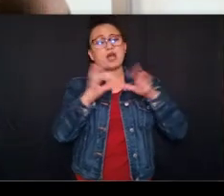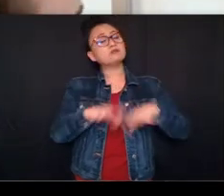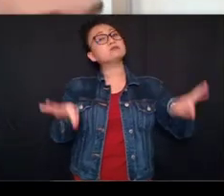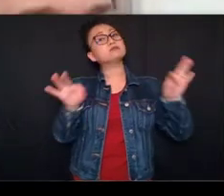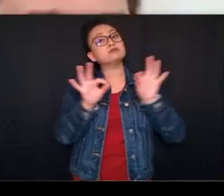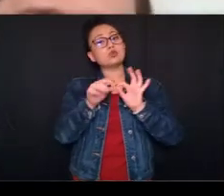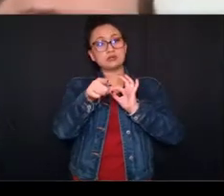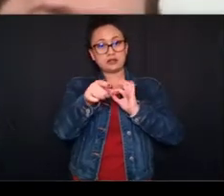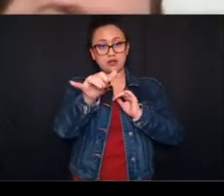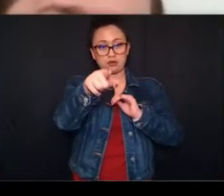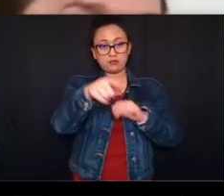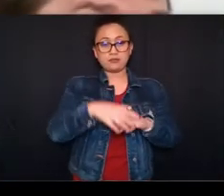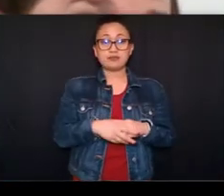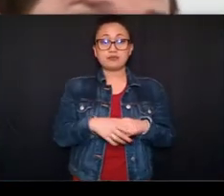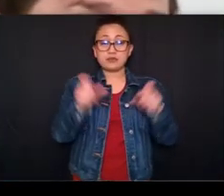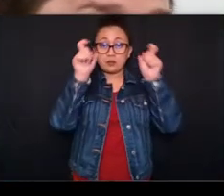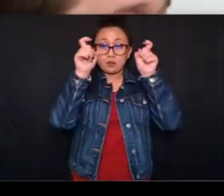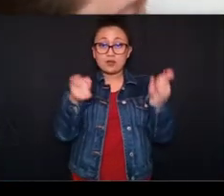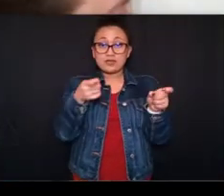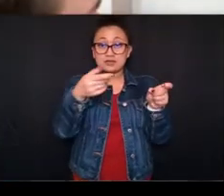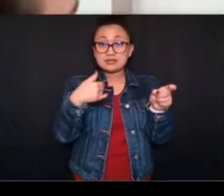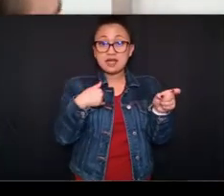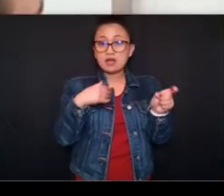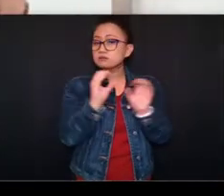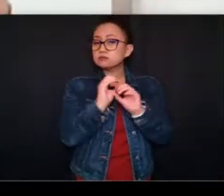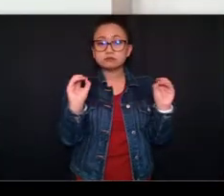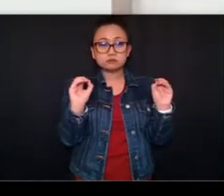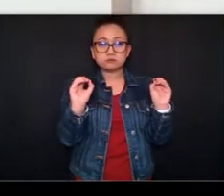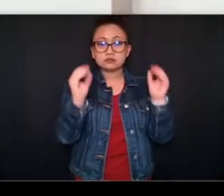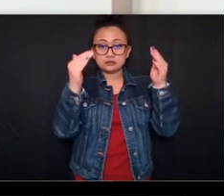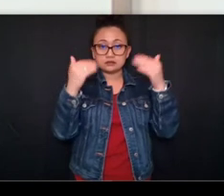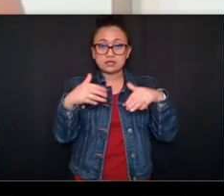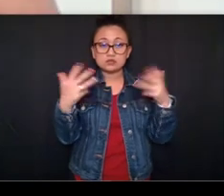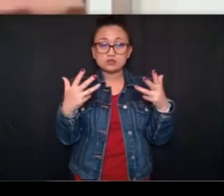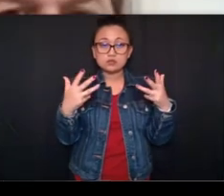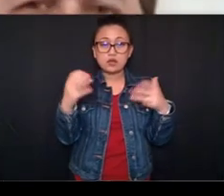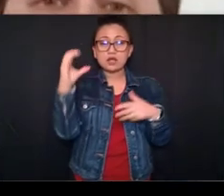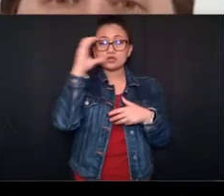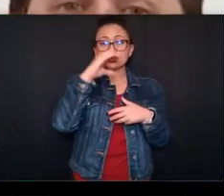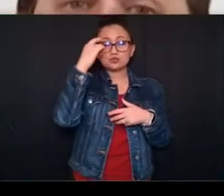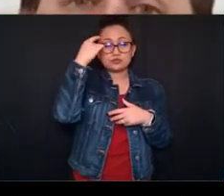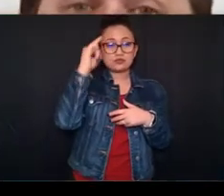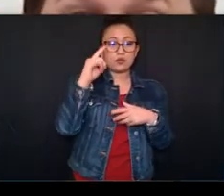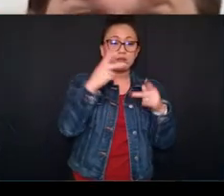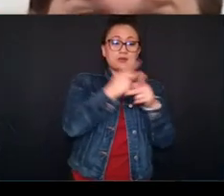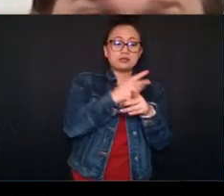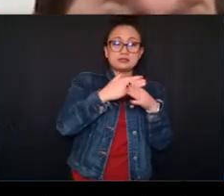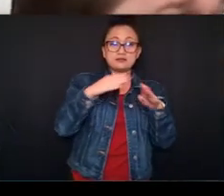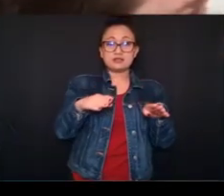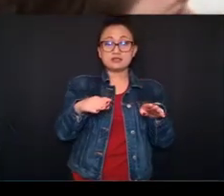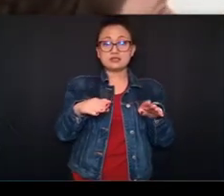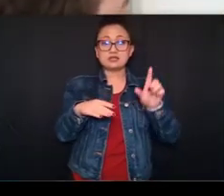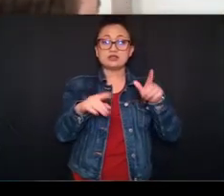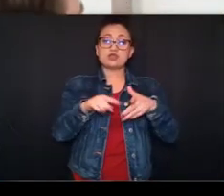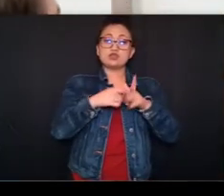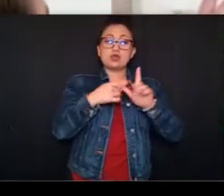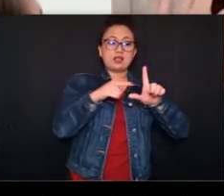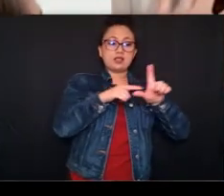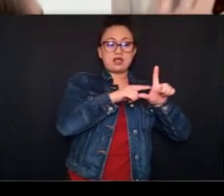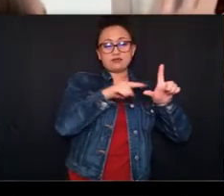We first look for parentheses. We don't see any parentheses. So the next thing we do is look for multiplication and division, and we do it left to right, all right? Left to